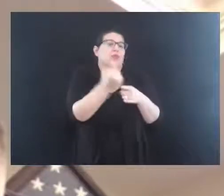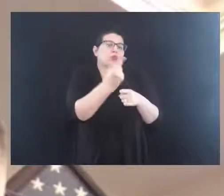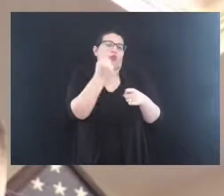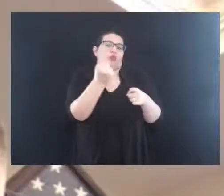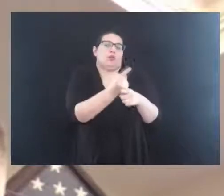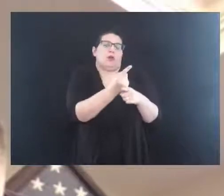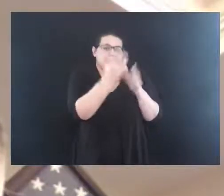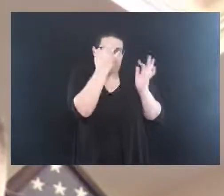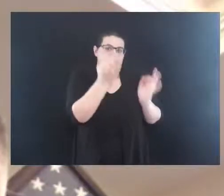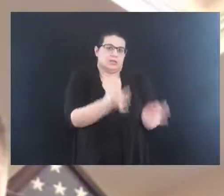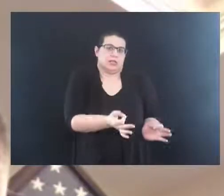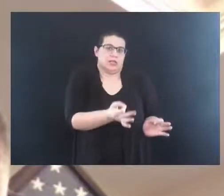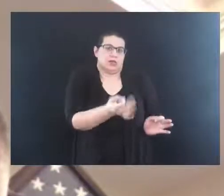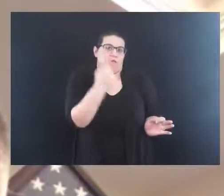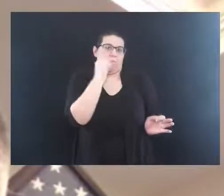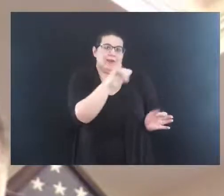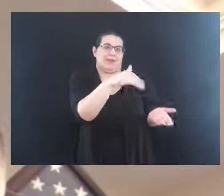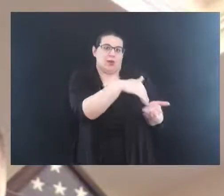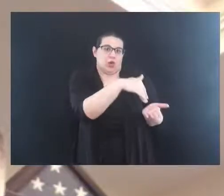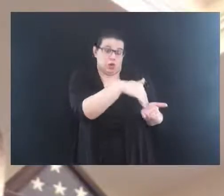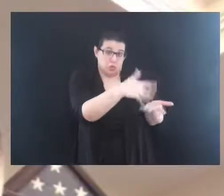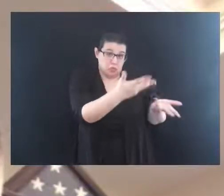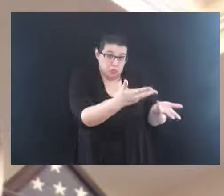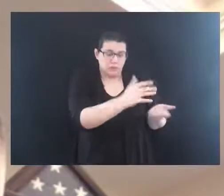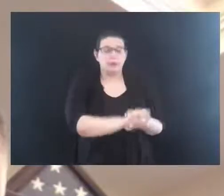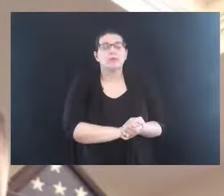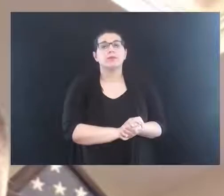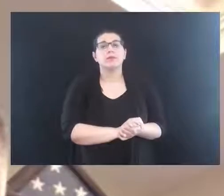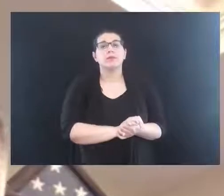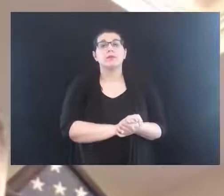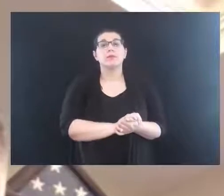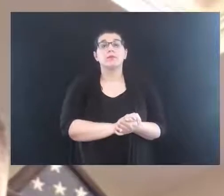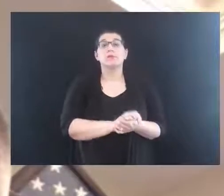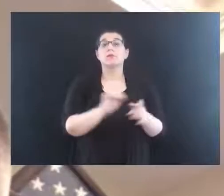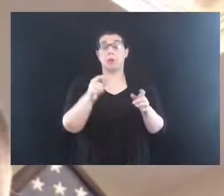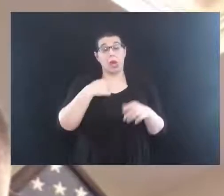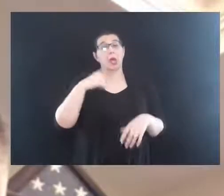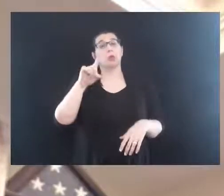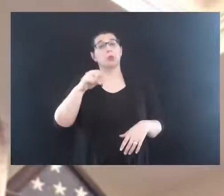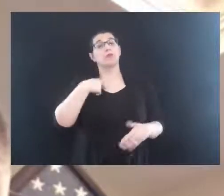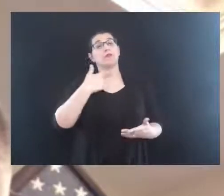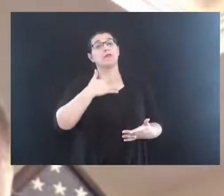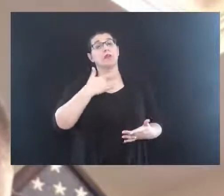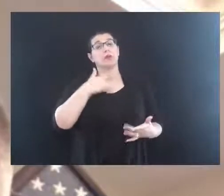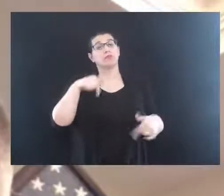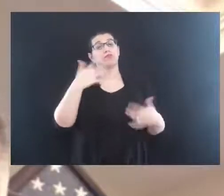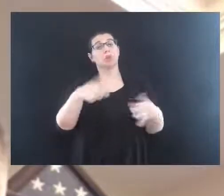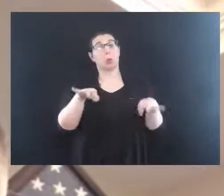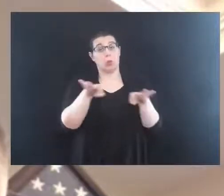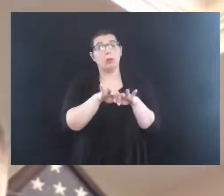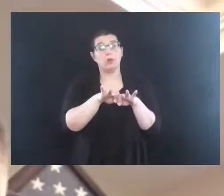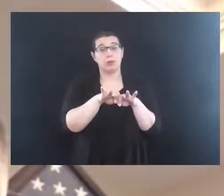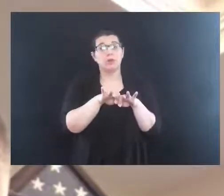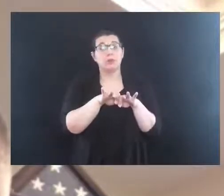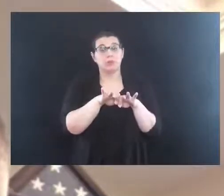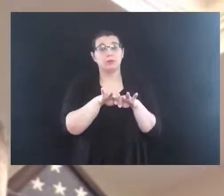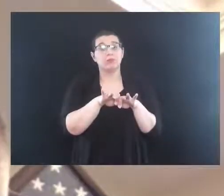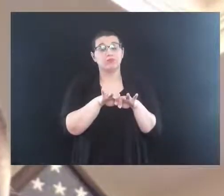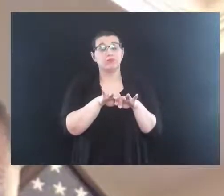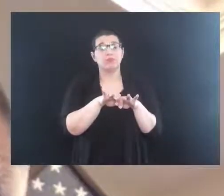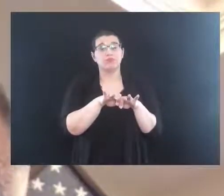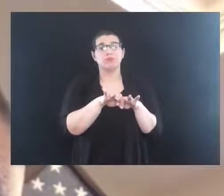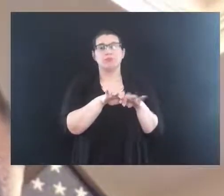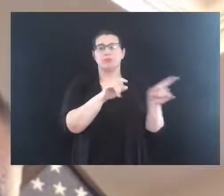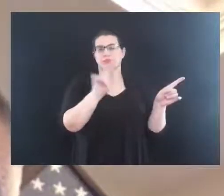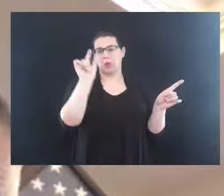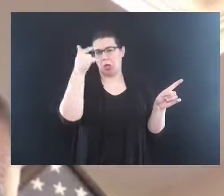of the medical professionals there. I think it's important, as the governor's pointed out before, the antibodies